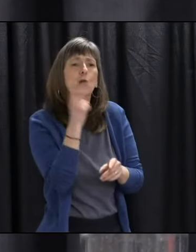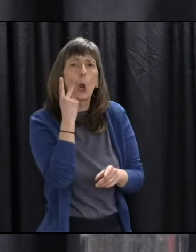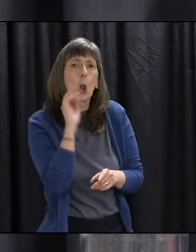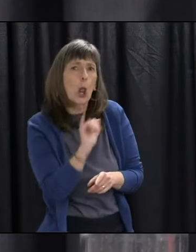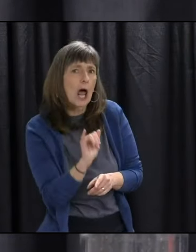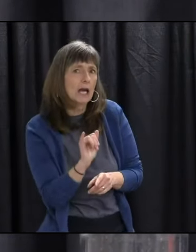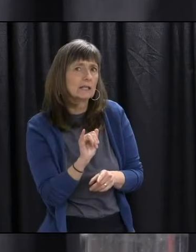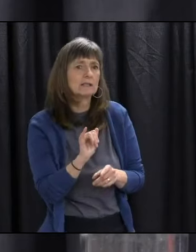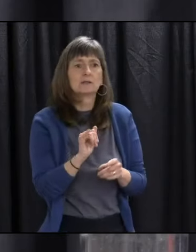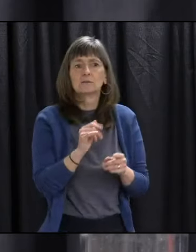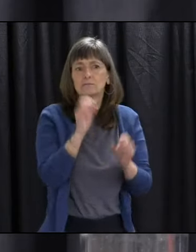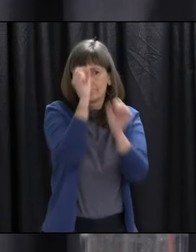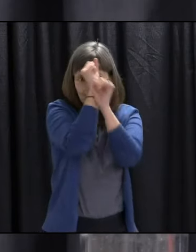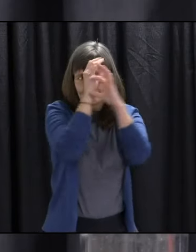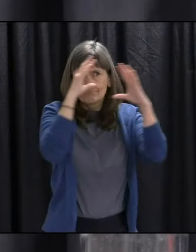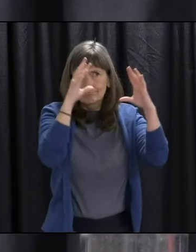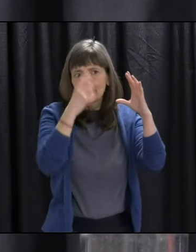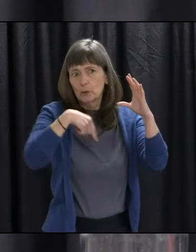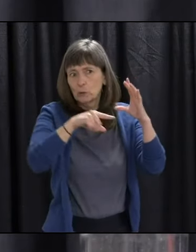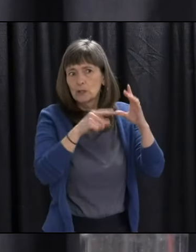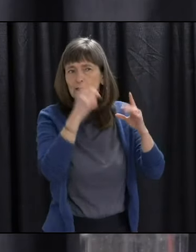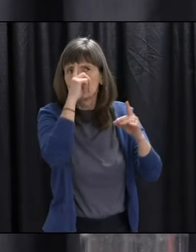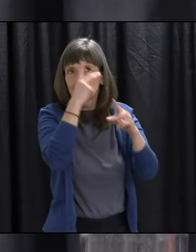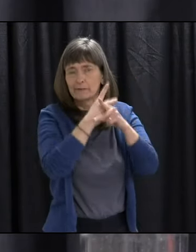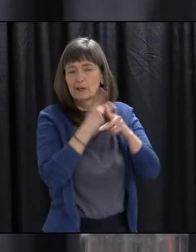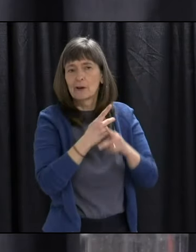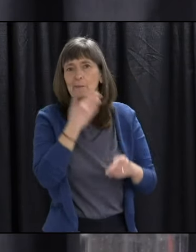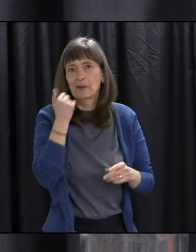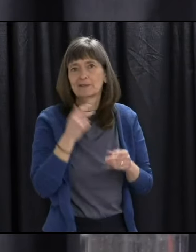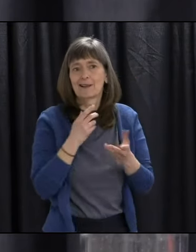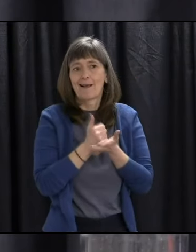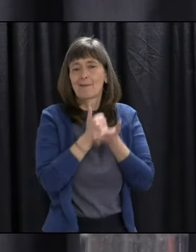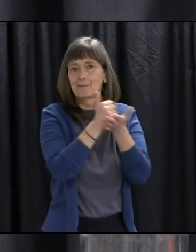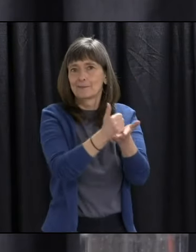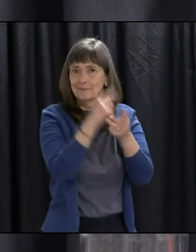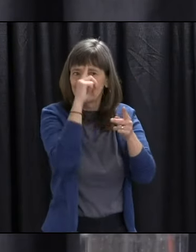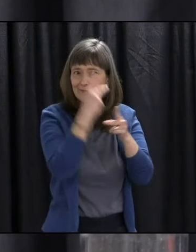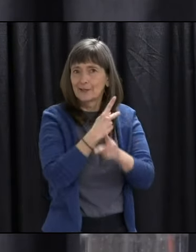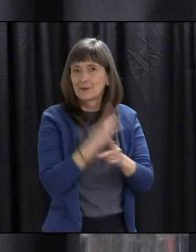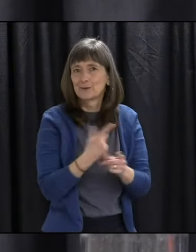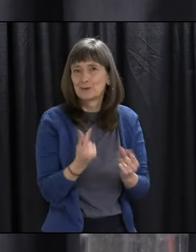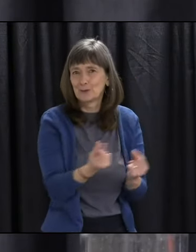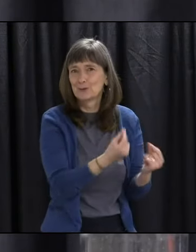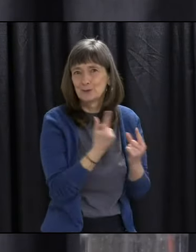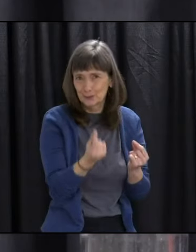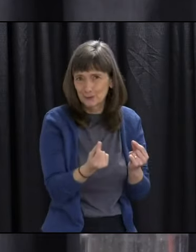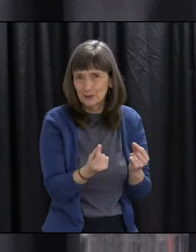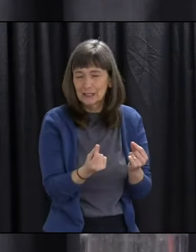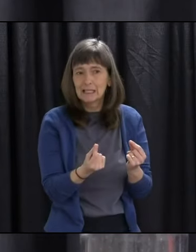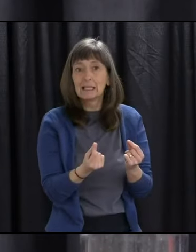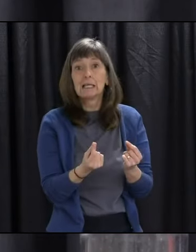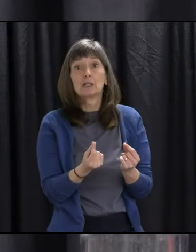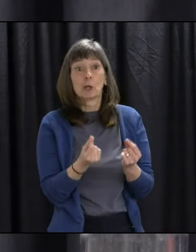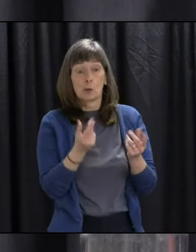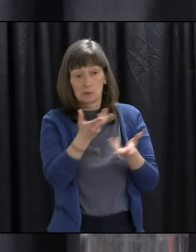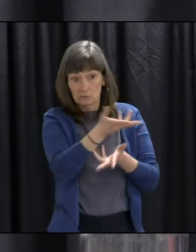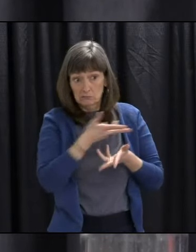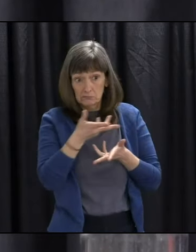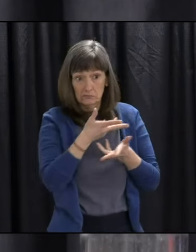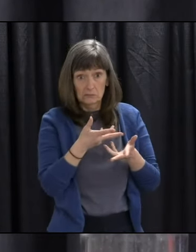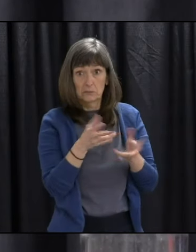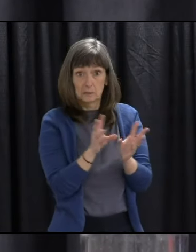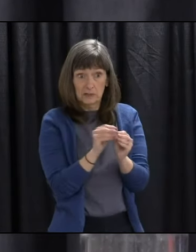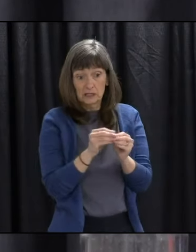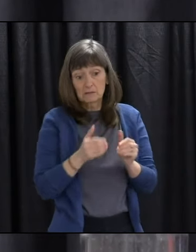it harvesting or processing, actually entails. And then at the end of that, we will hopefully have some common ground,